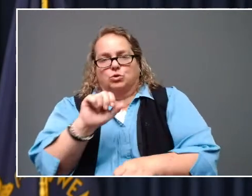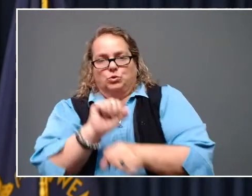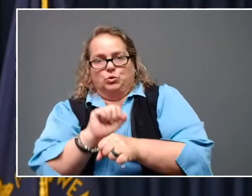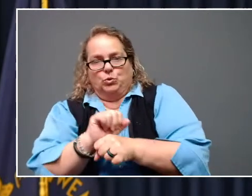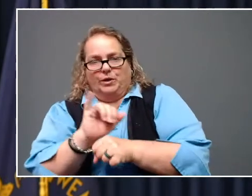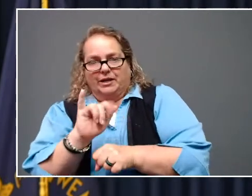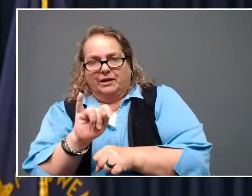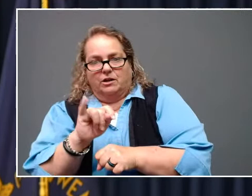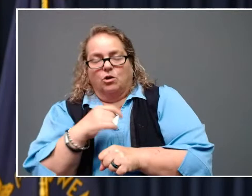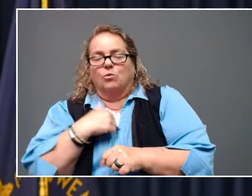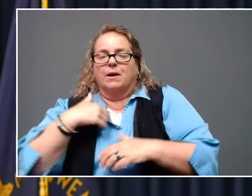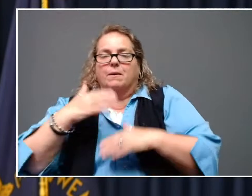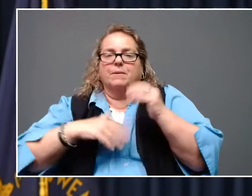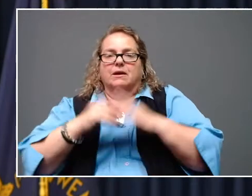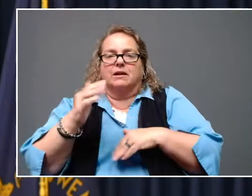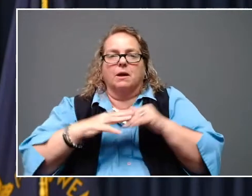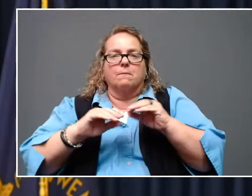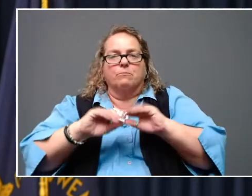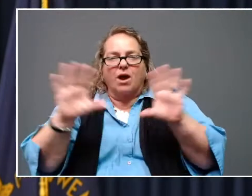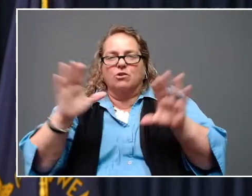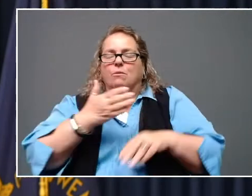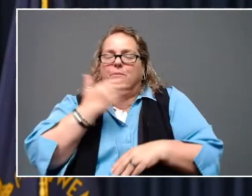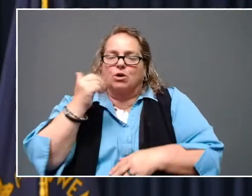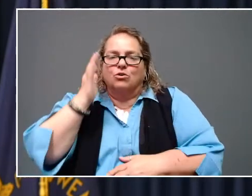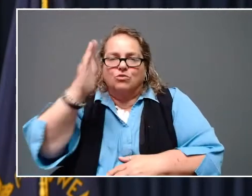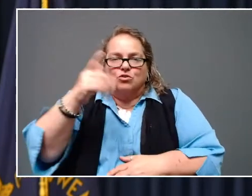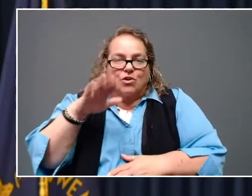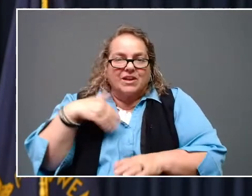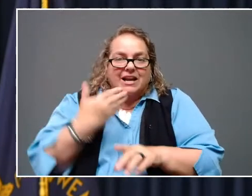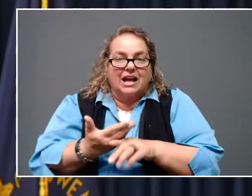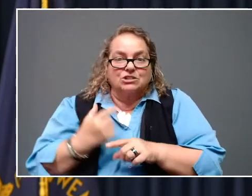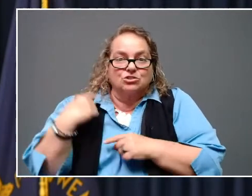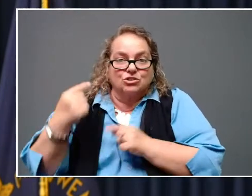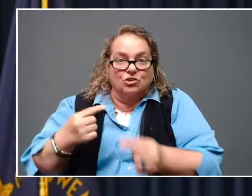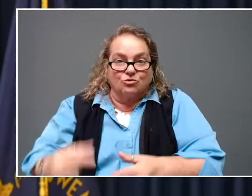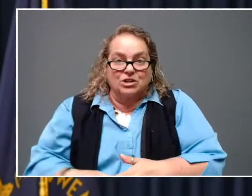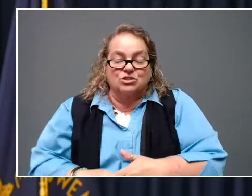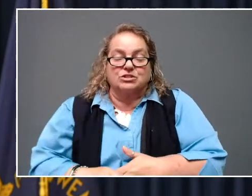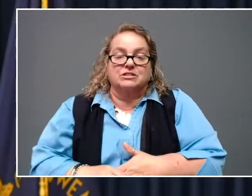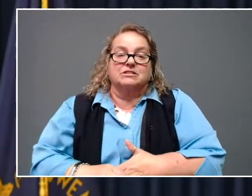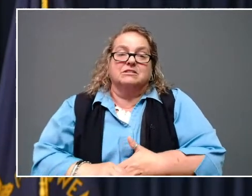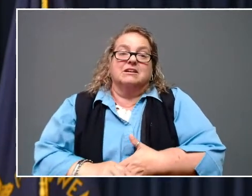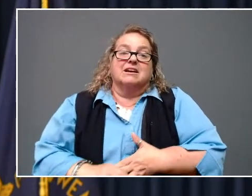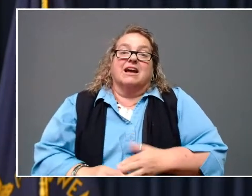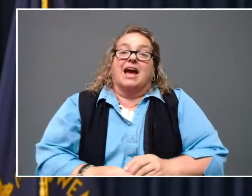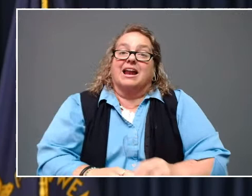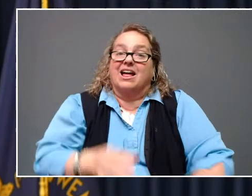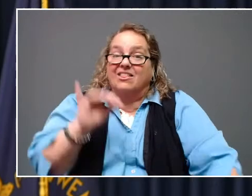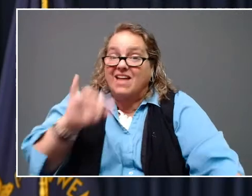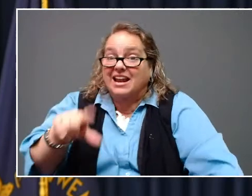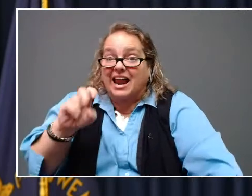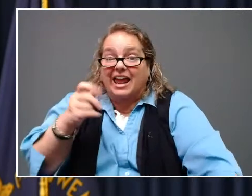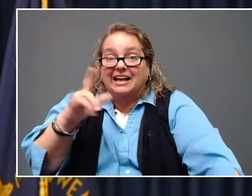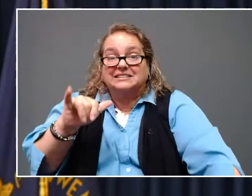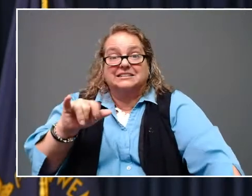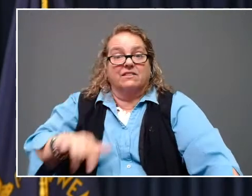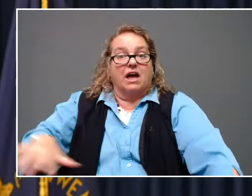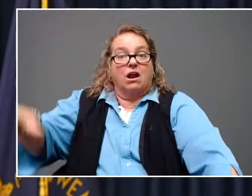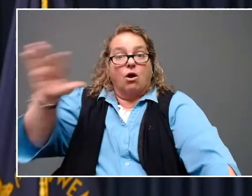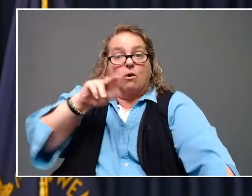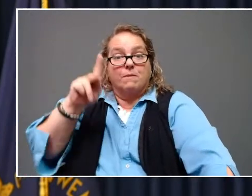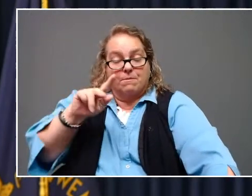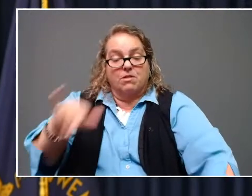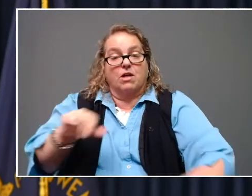for the next generations. And that is a legacy that everybody out there who is working towards that